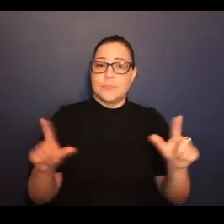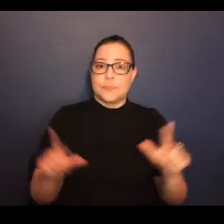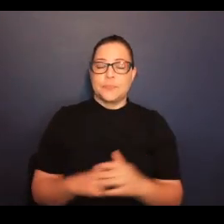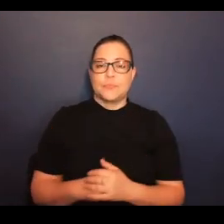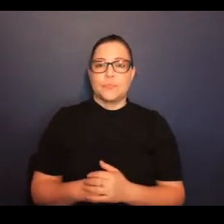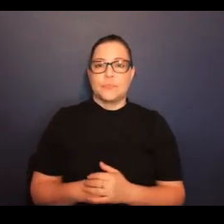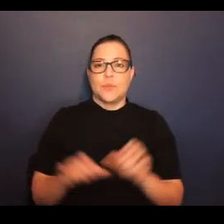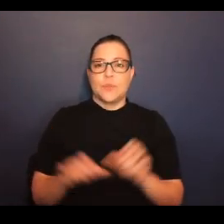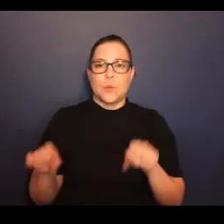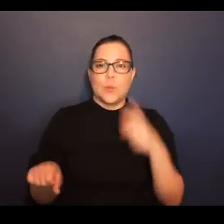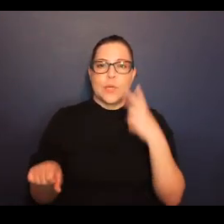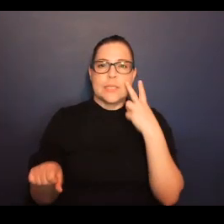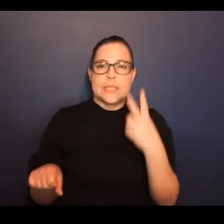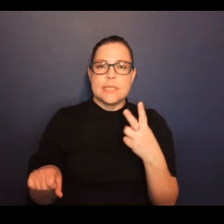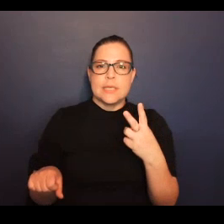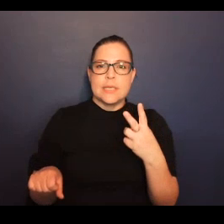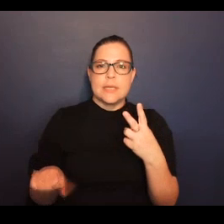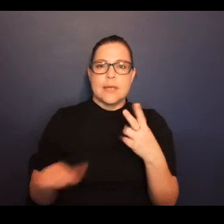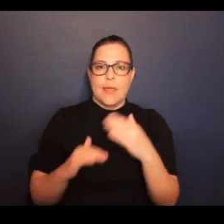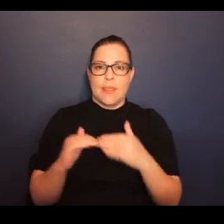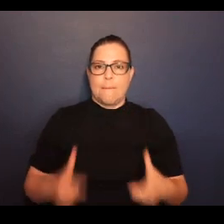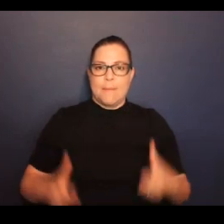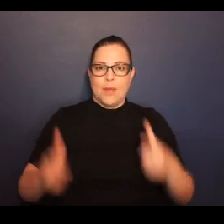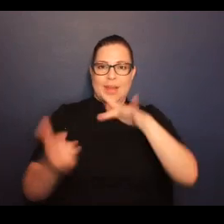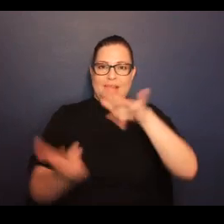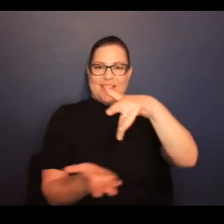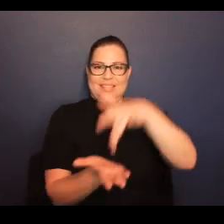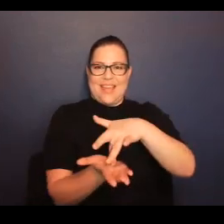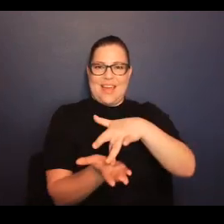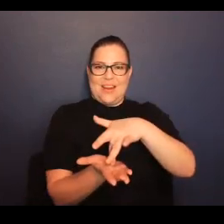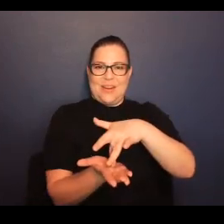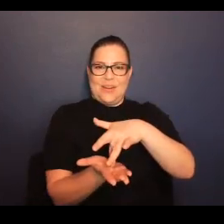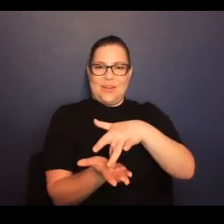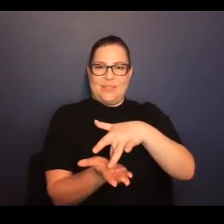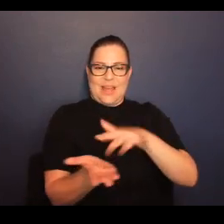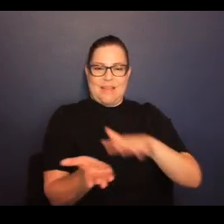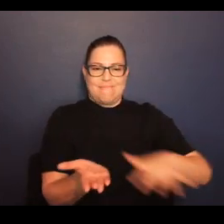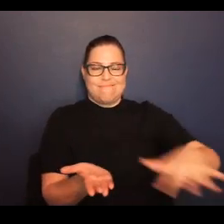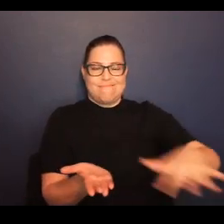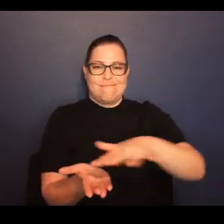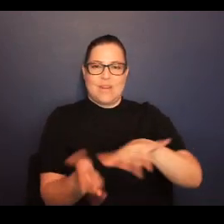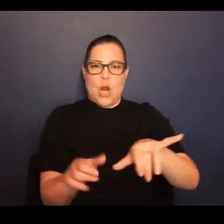There you can see the building from the center where you're gonna have the common area.